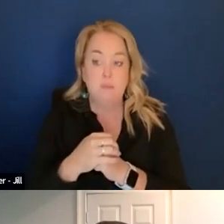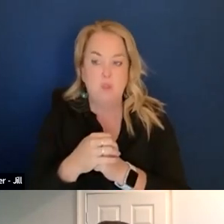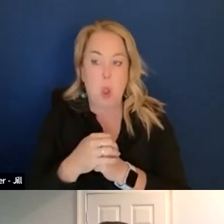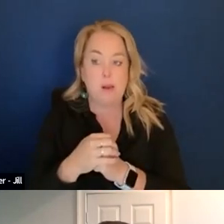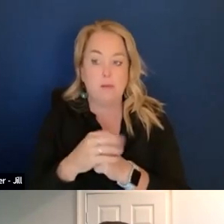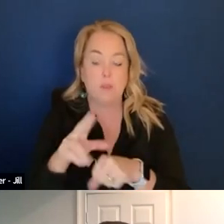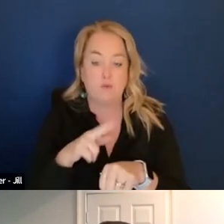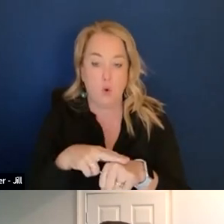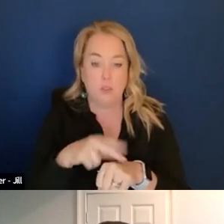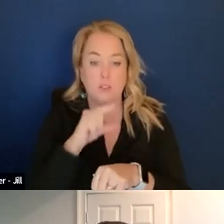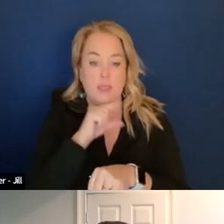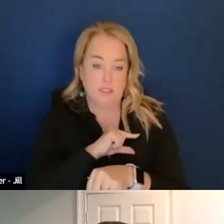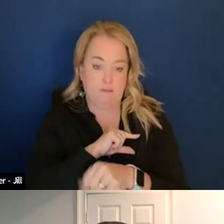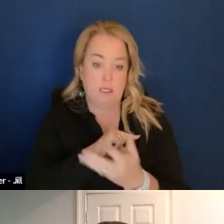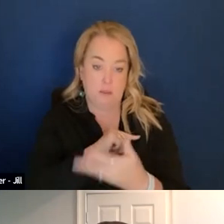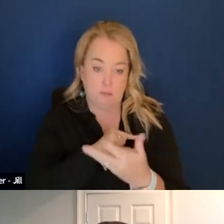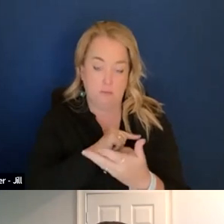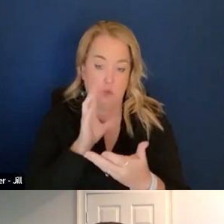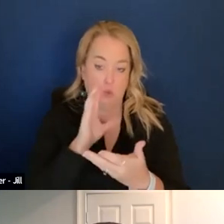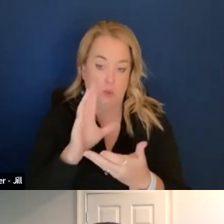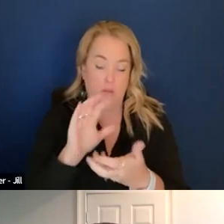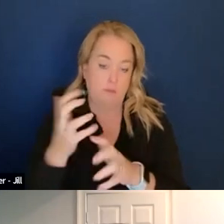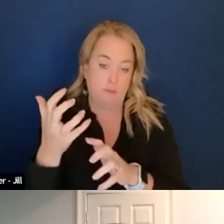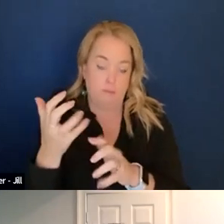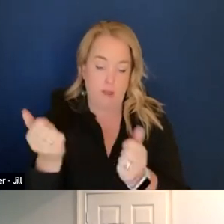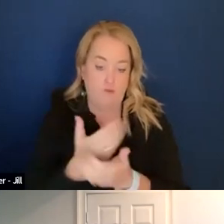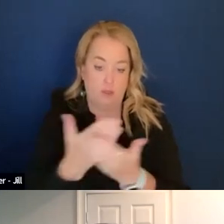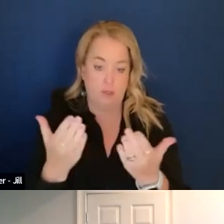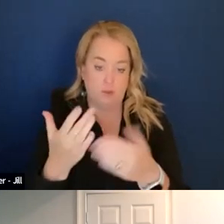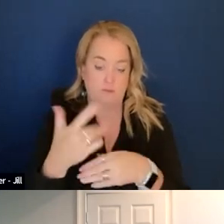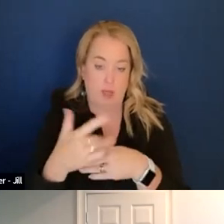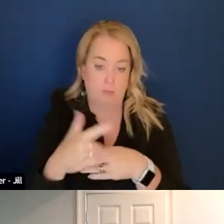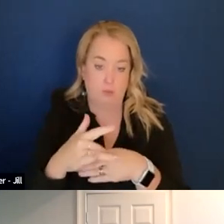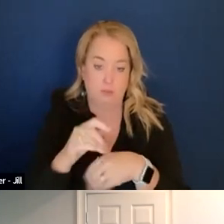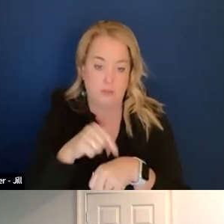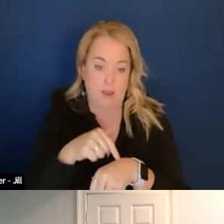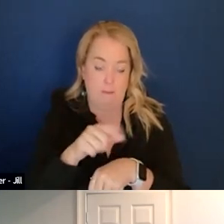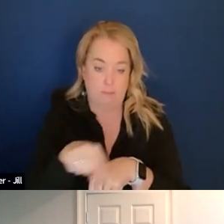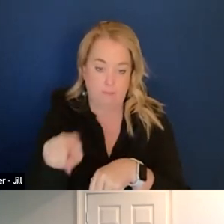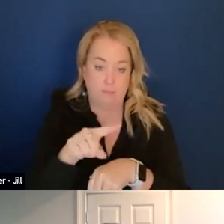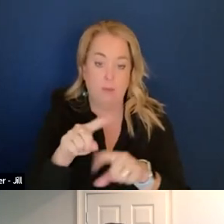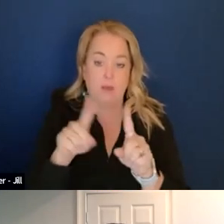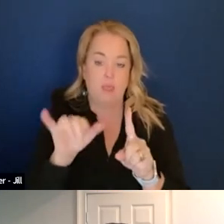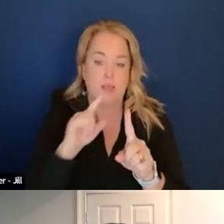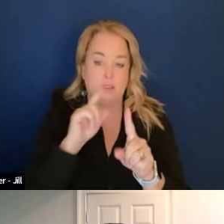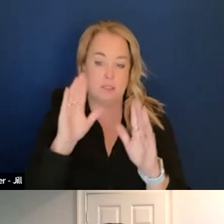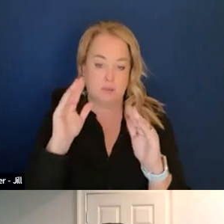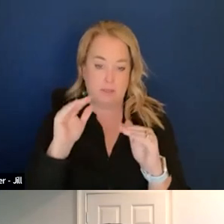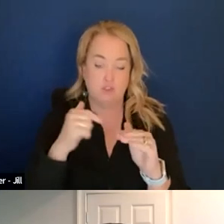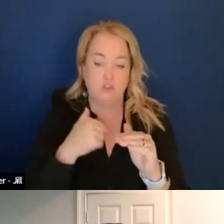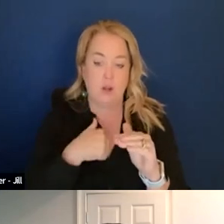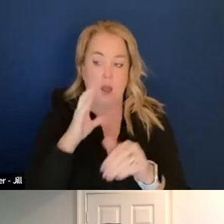And of course there's Thanksgiving in the middle there. That's going to throw a wrench into everybody's availability. So I think that's the expectation I'll set. And